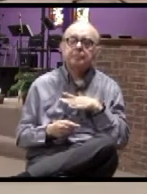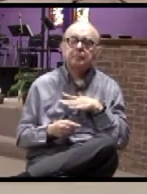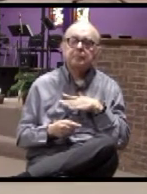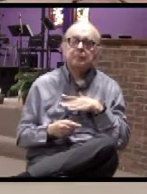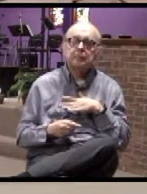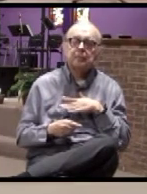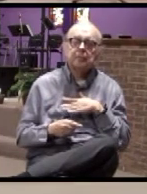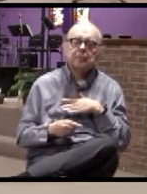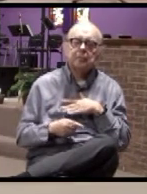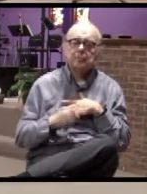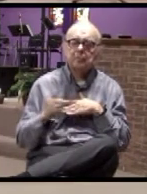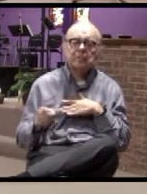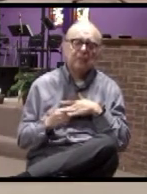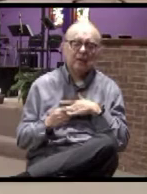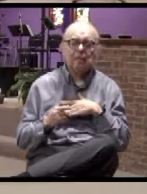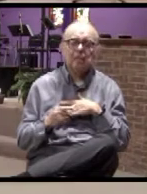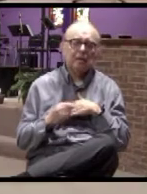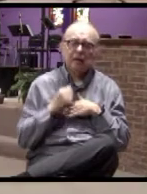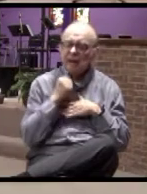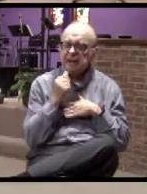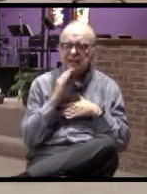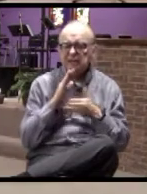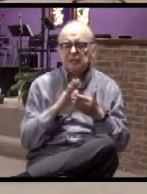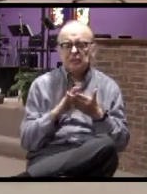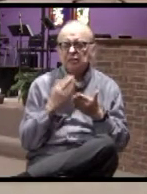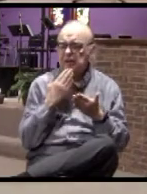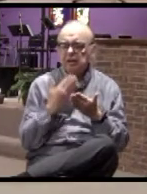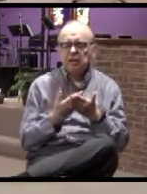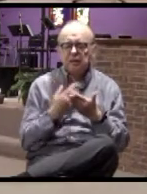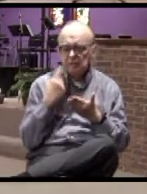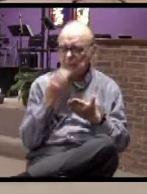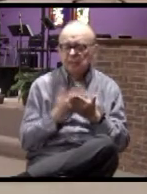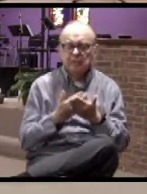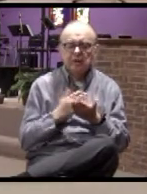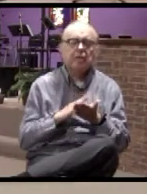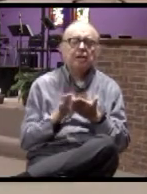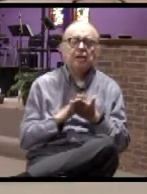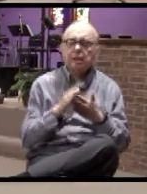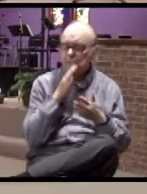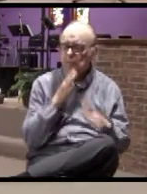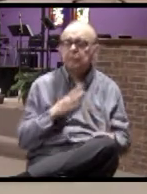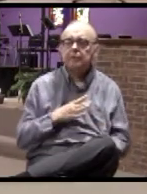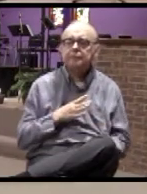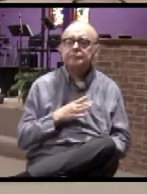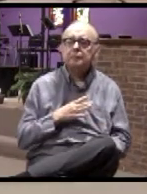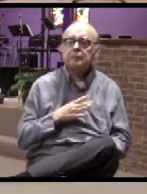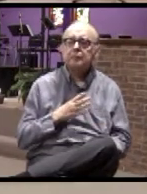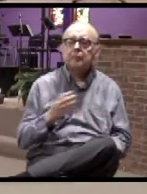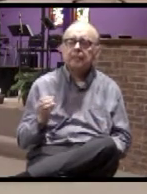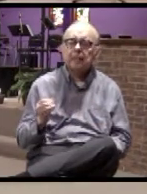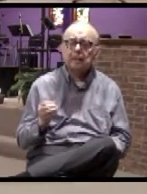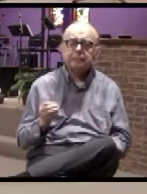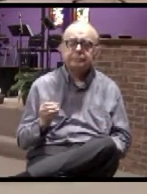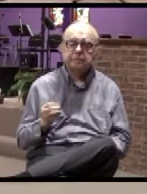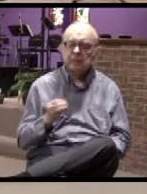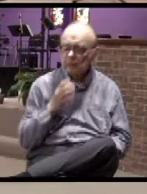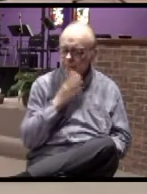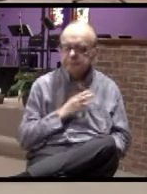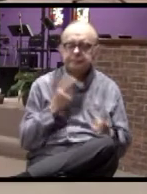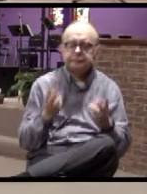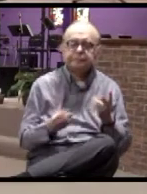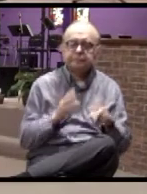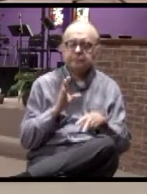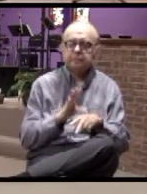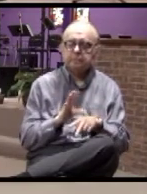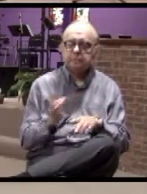was kind of disheveled. She was a cleaning woman. And she visited a church